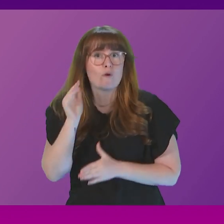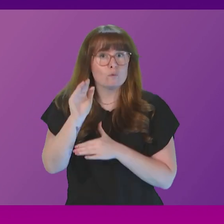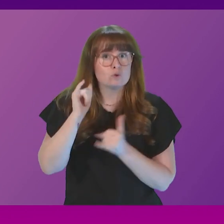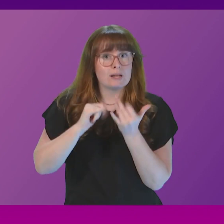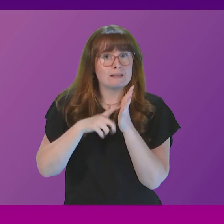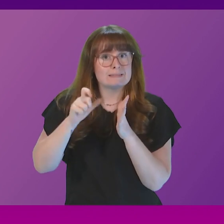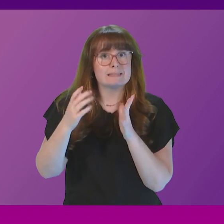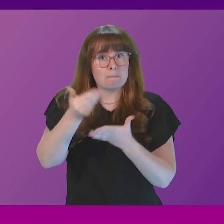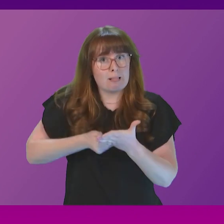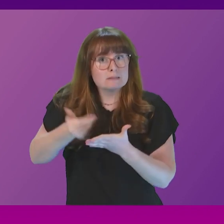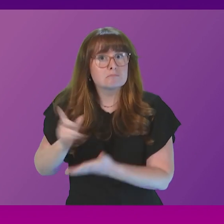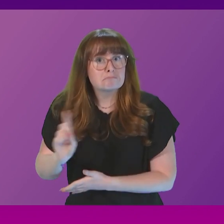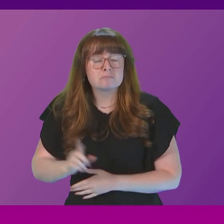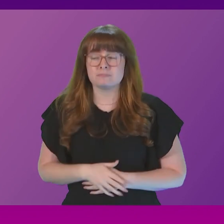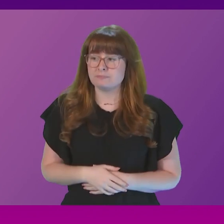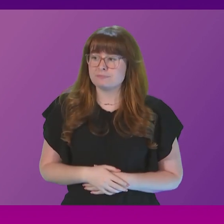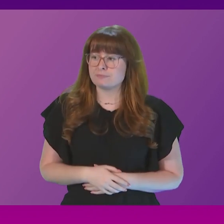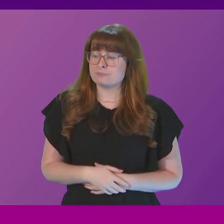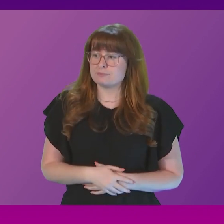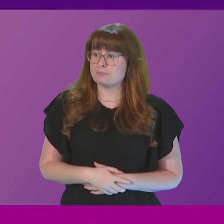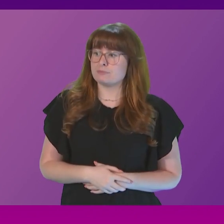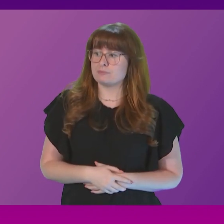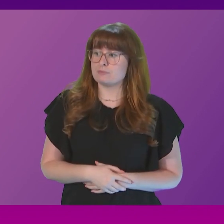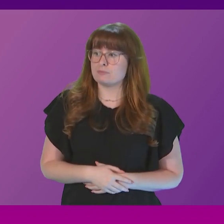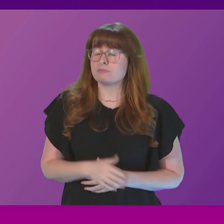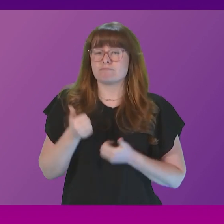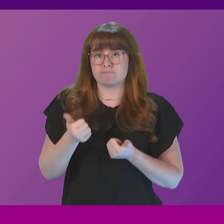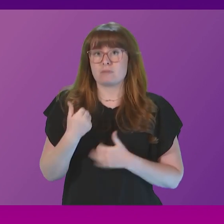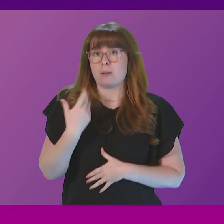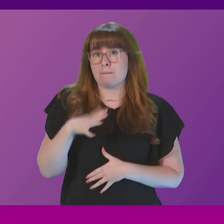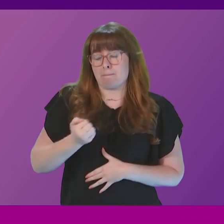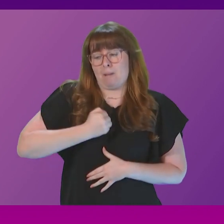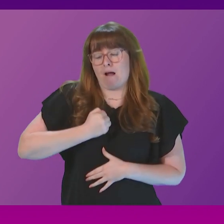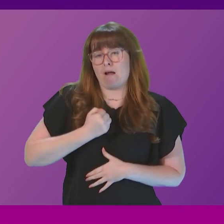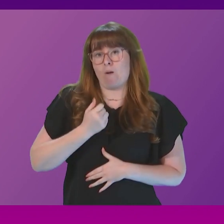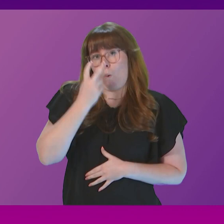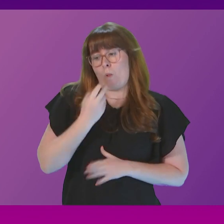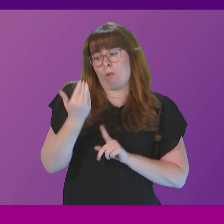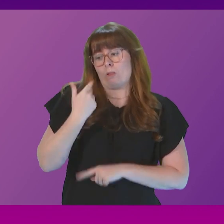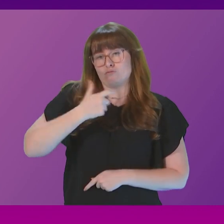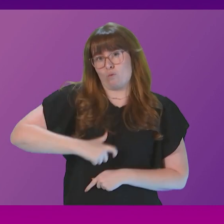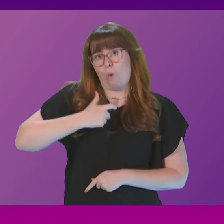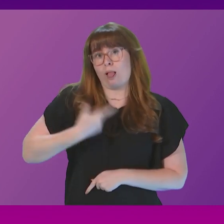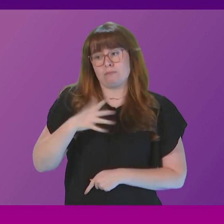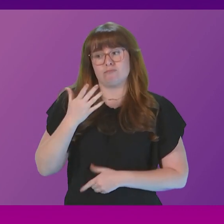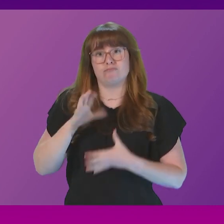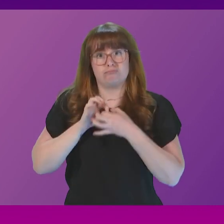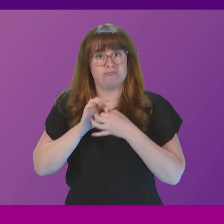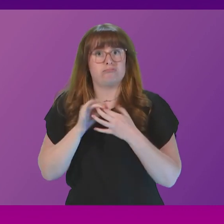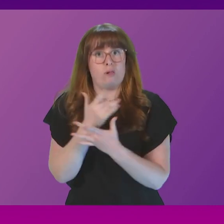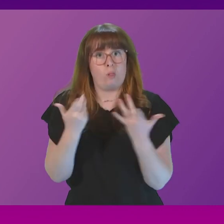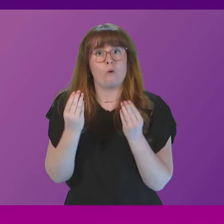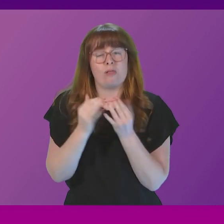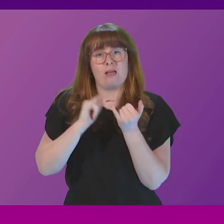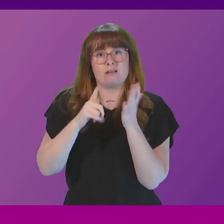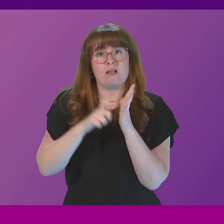SLC bills? Look, again, I've in a previous role had much engagement with the